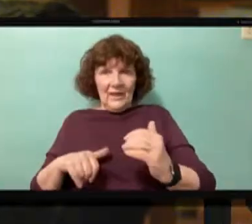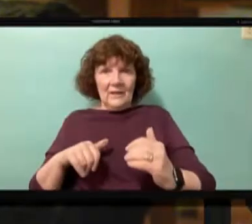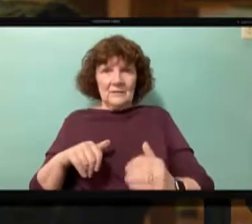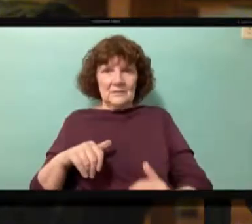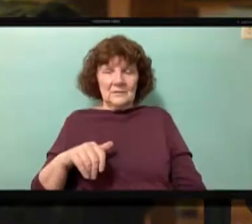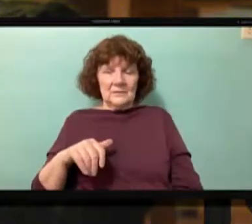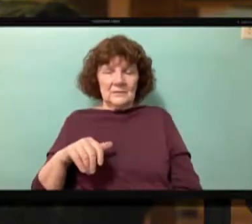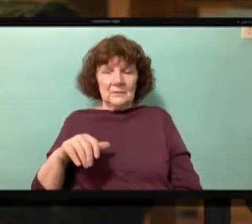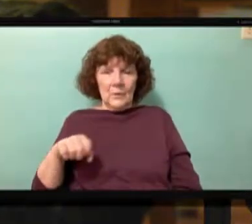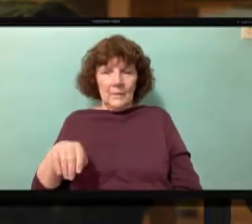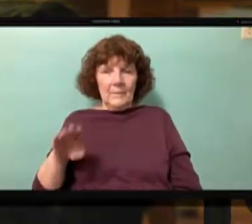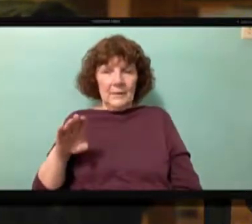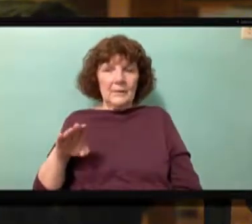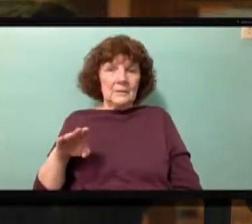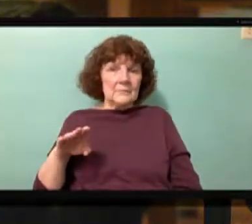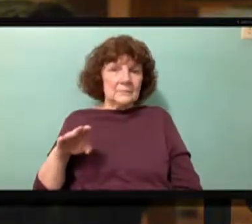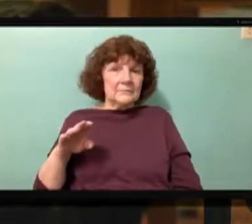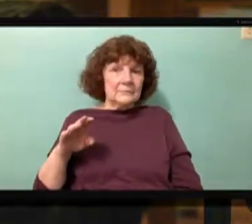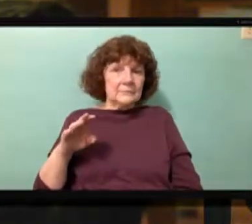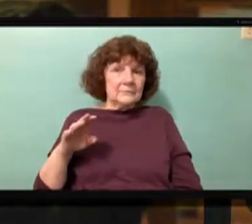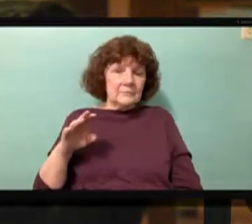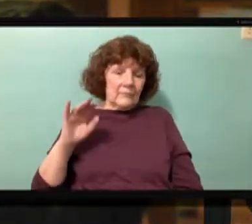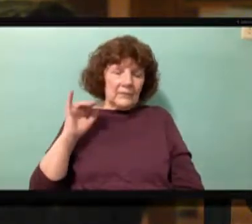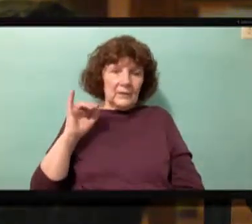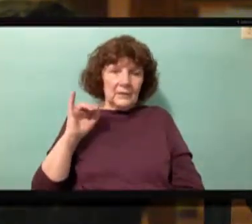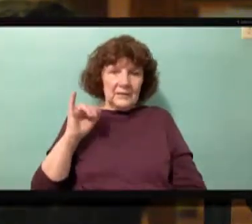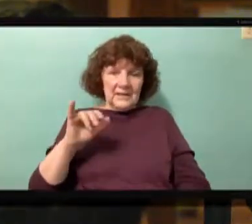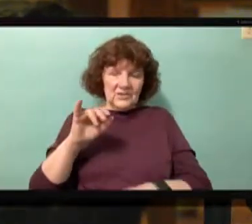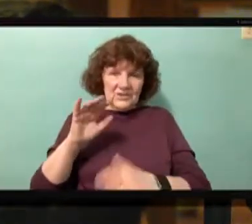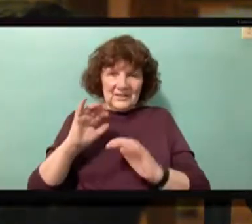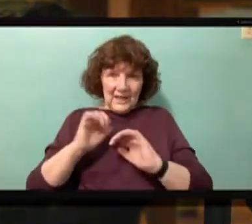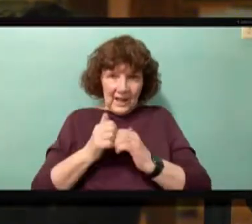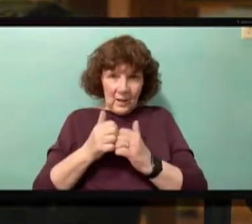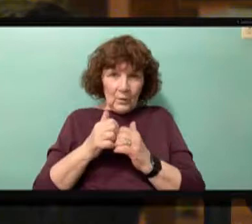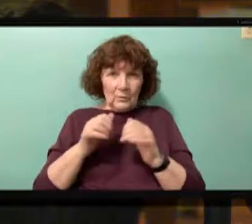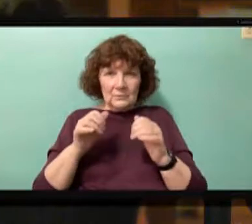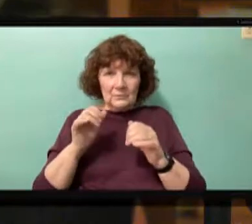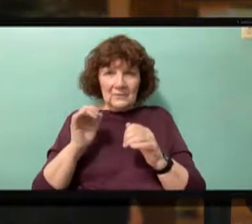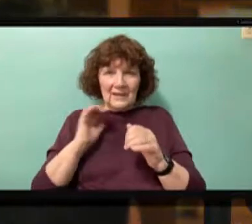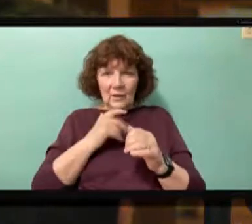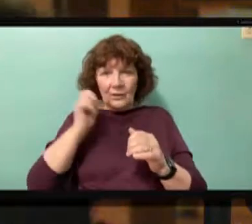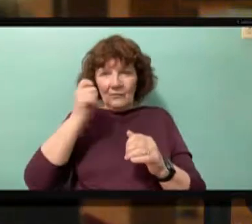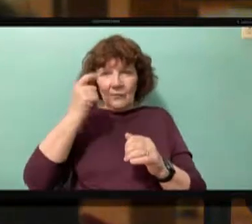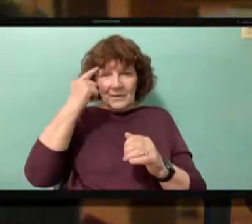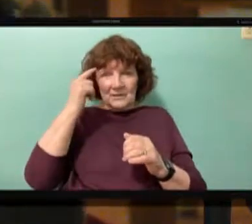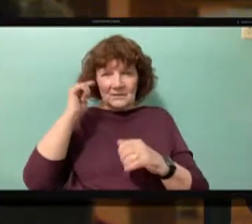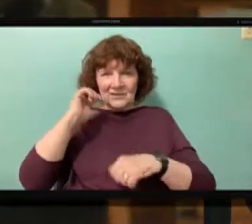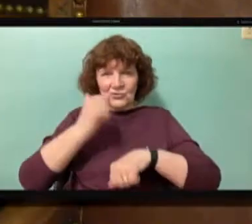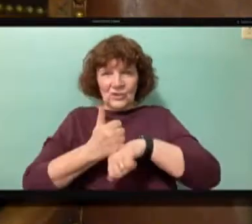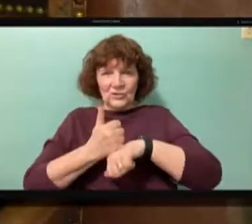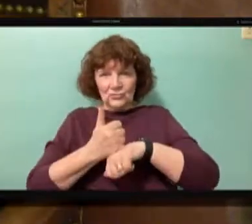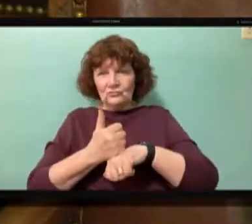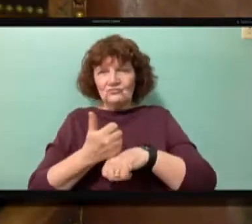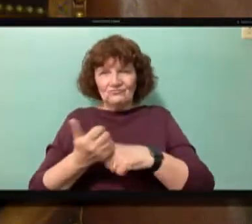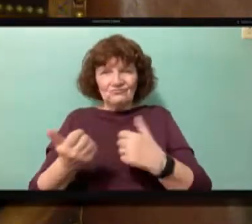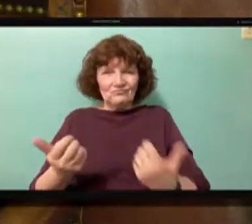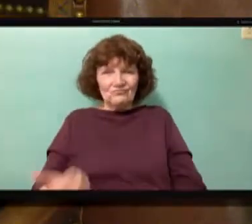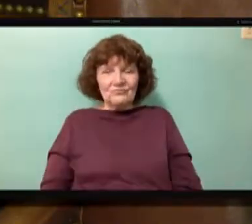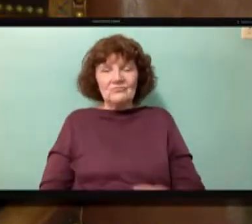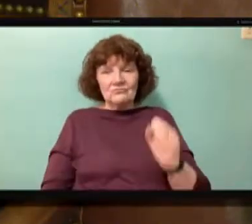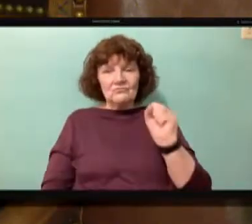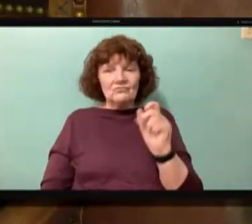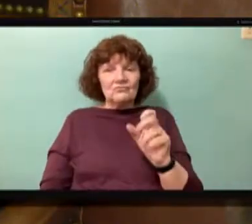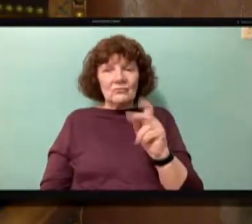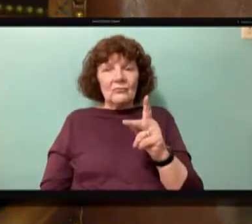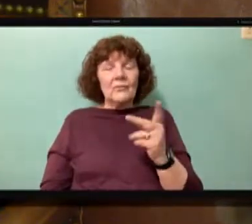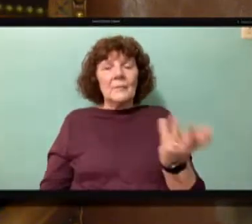lies. That's the nature of kind of the structure that the charter provides to us. Yeah. Okay. My